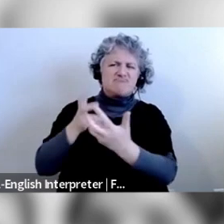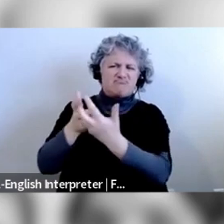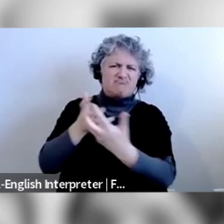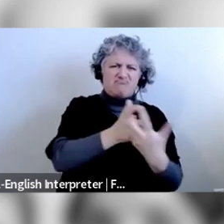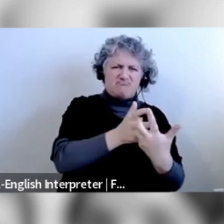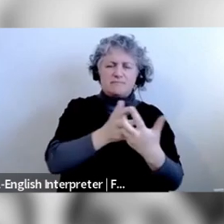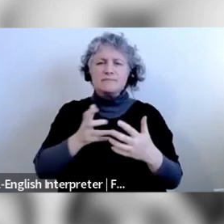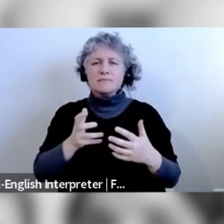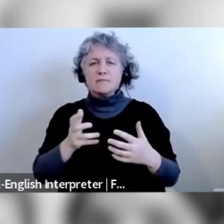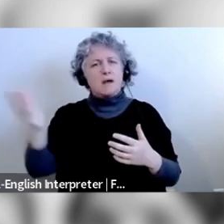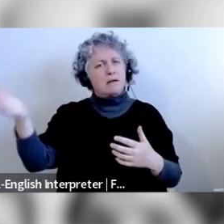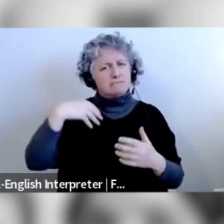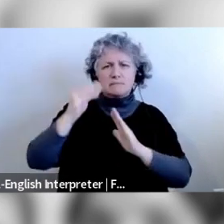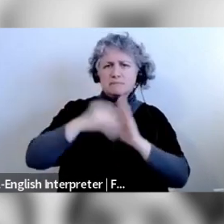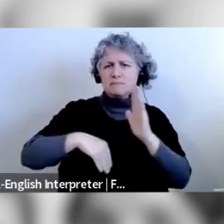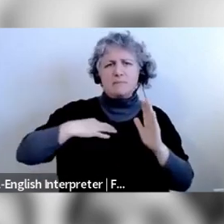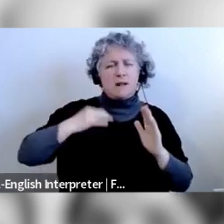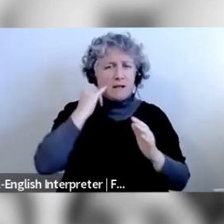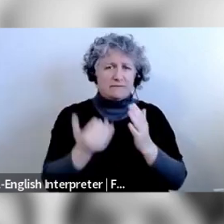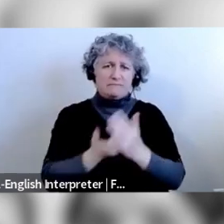to the program if you're creating a new prototype.